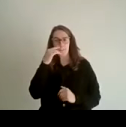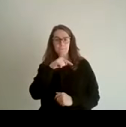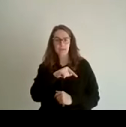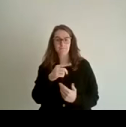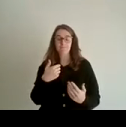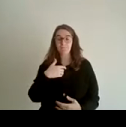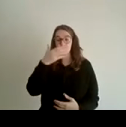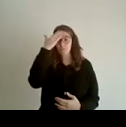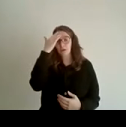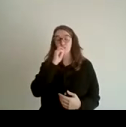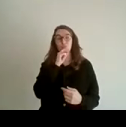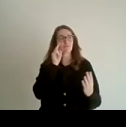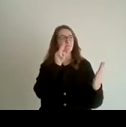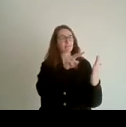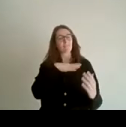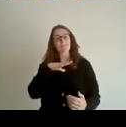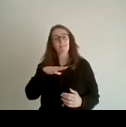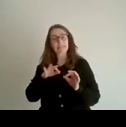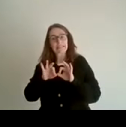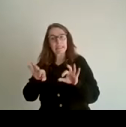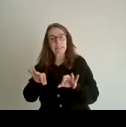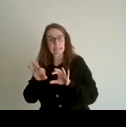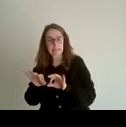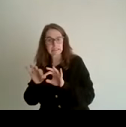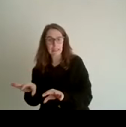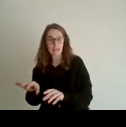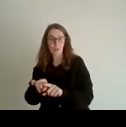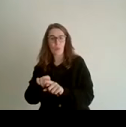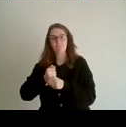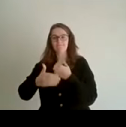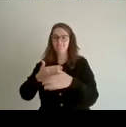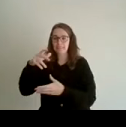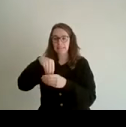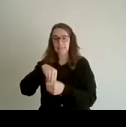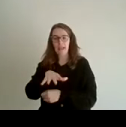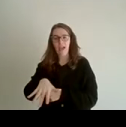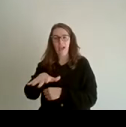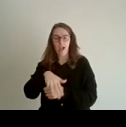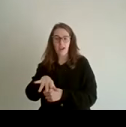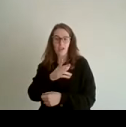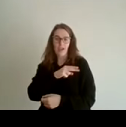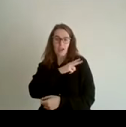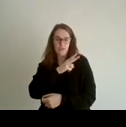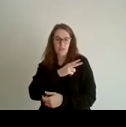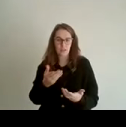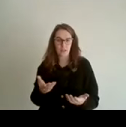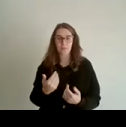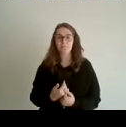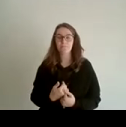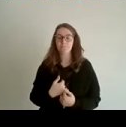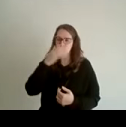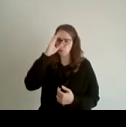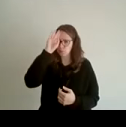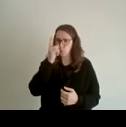to become women in the academy. Though it's not an easy task, and the academy needs